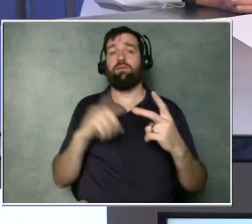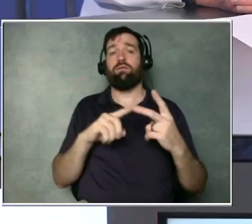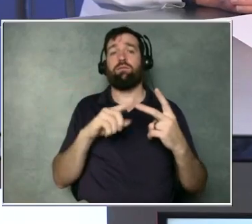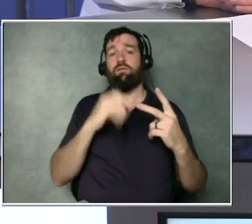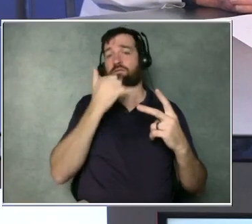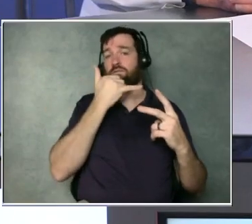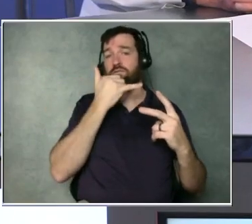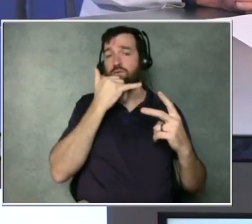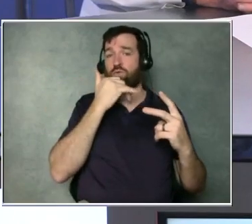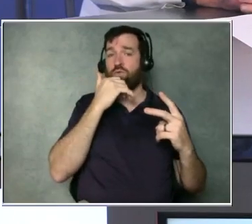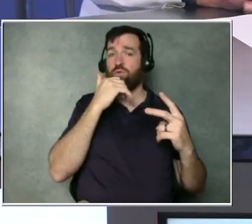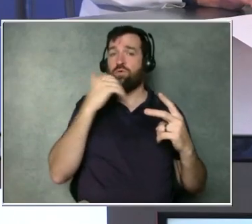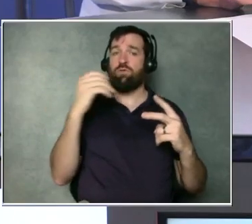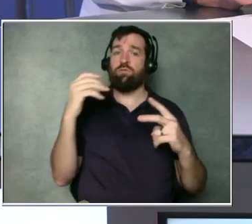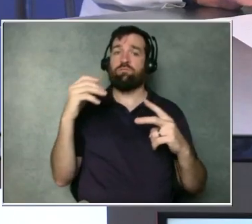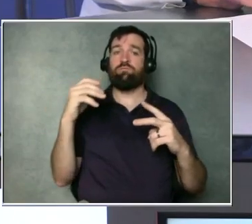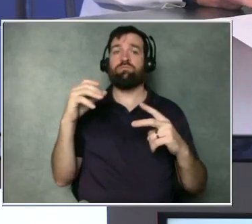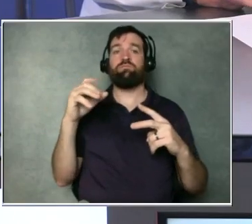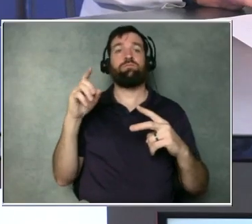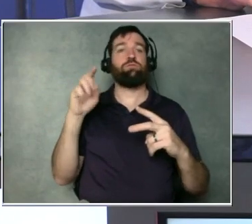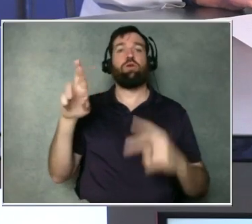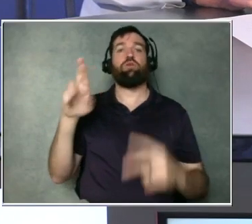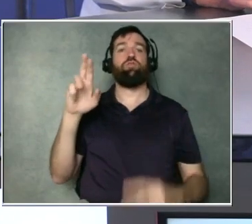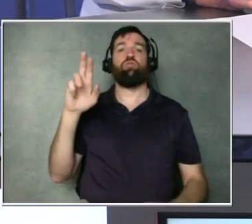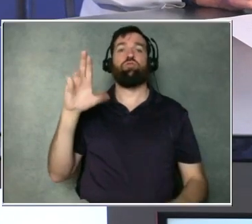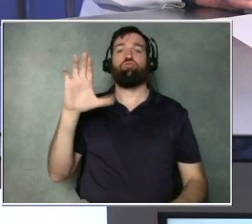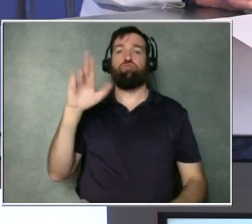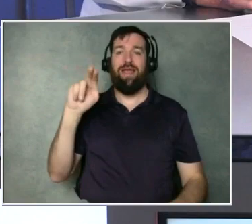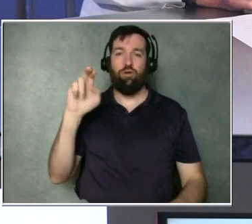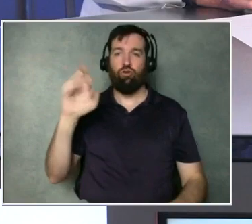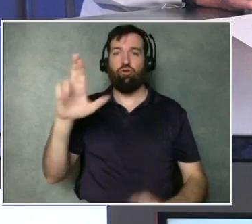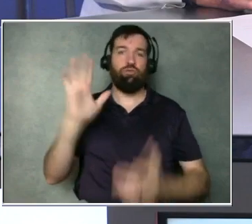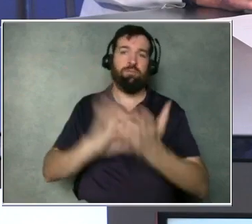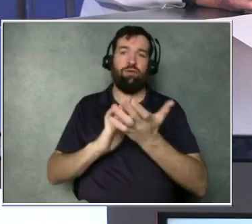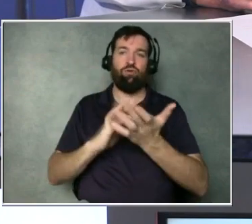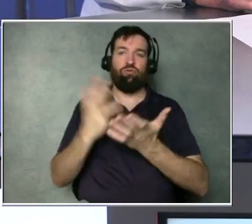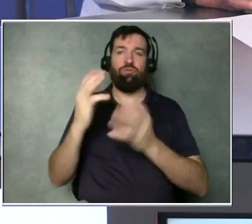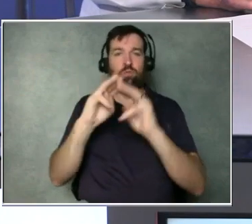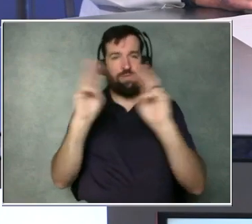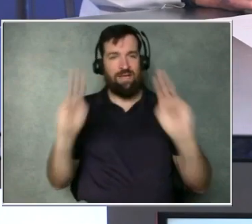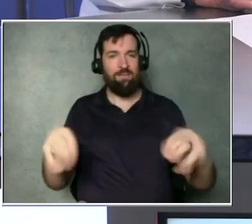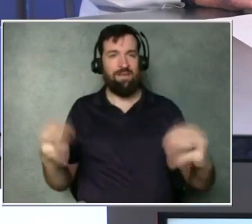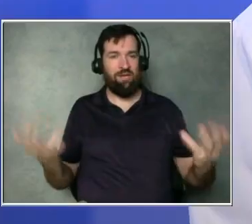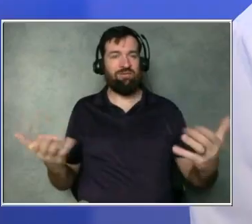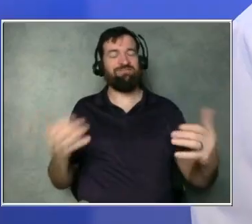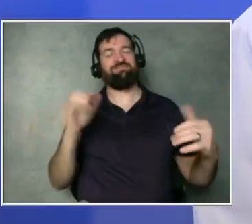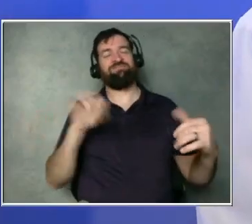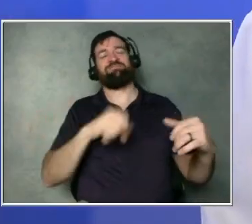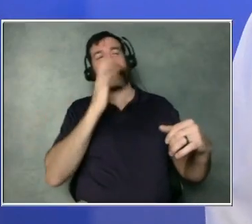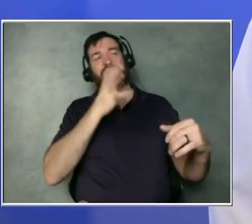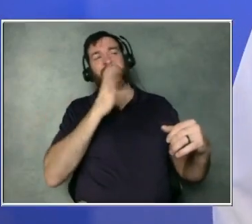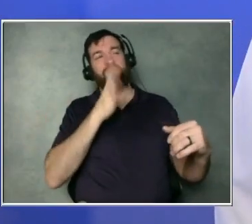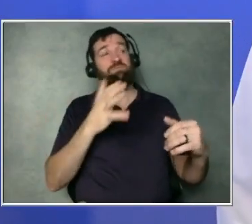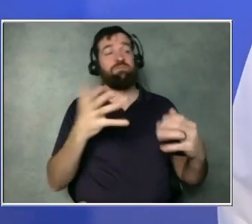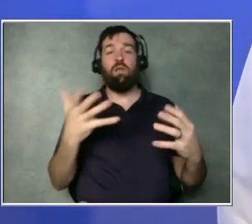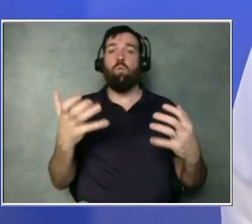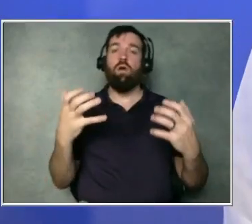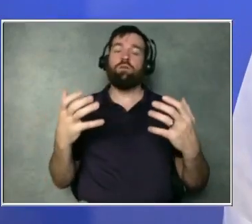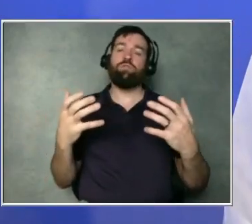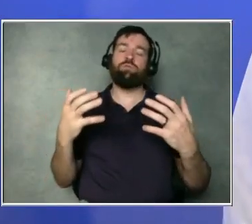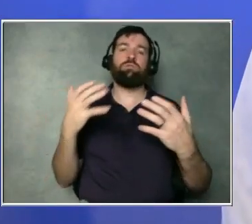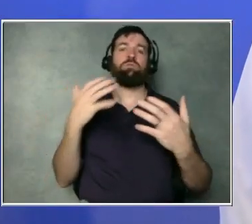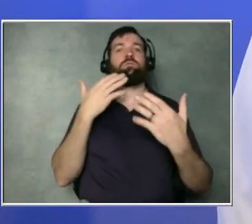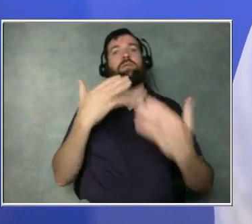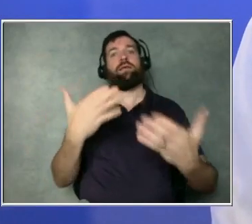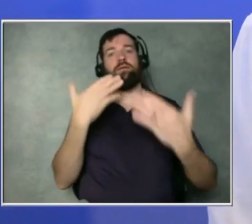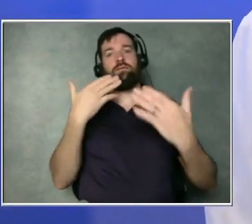speakerphone in Dr. Krenner's medical museum here. Yes, I think that we will. There. That we will. And I would just like to emphatically thank Dr.